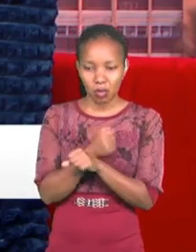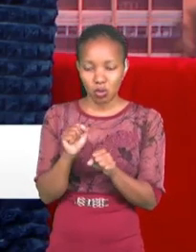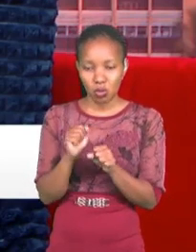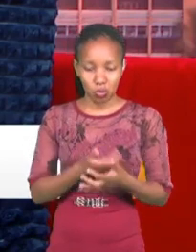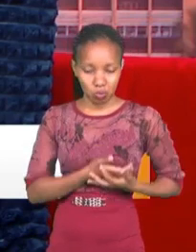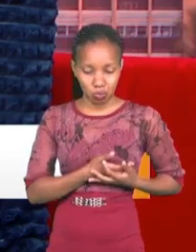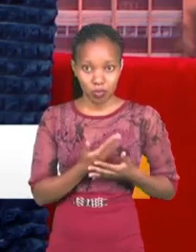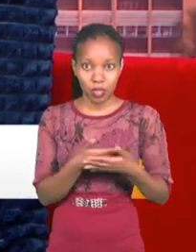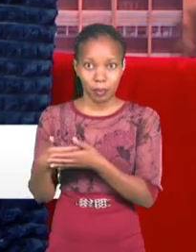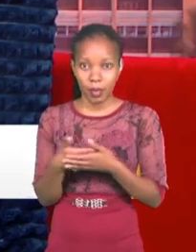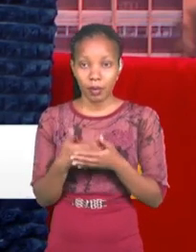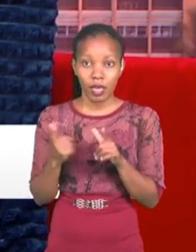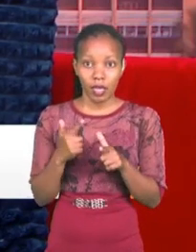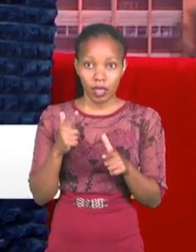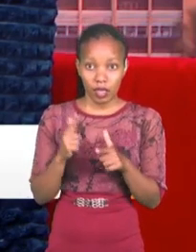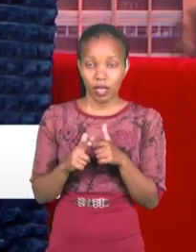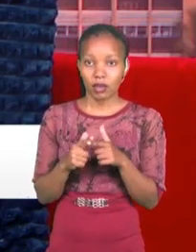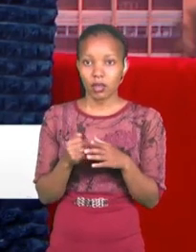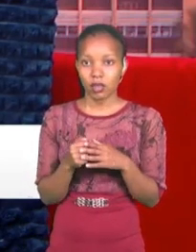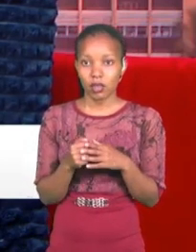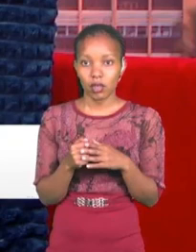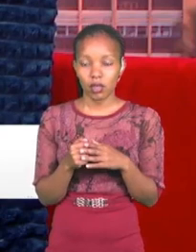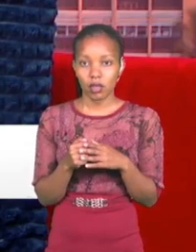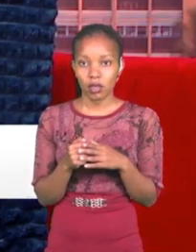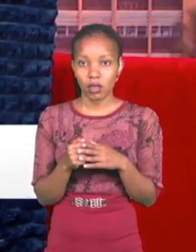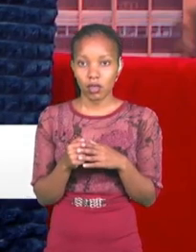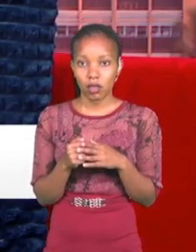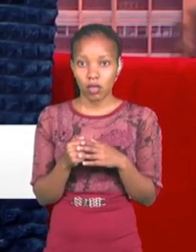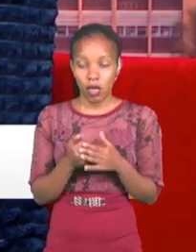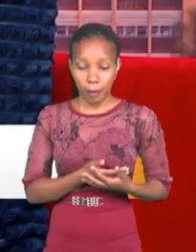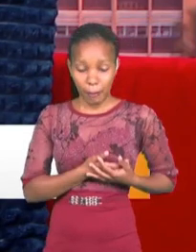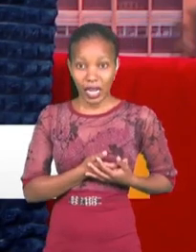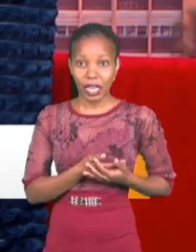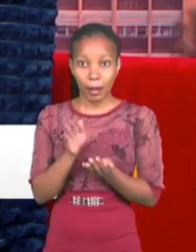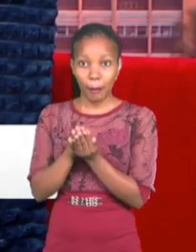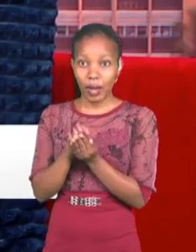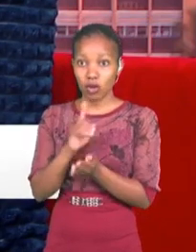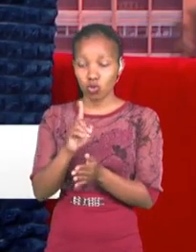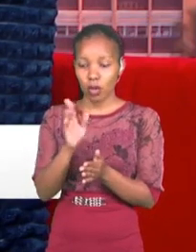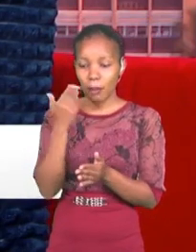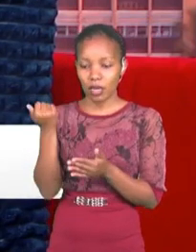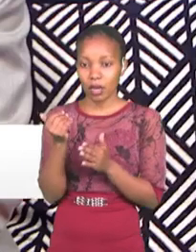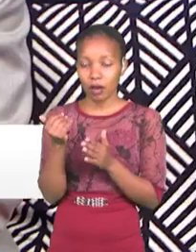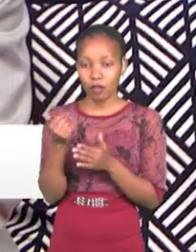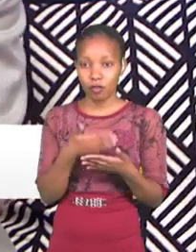milk. We arrange milk from breast bank, milk bank. So it's better for babies.